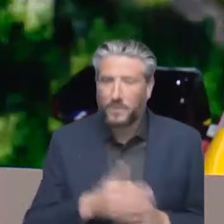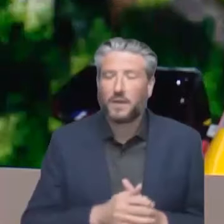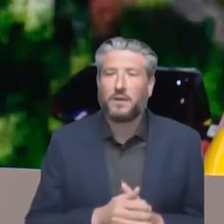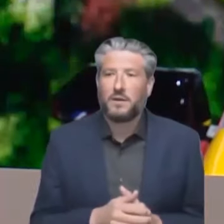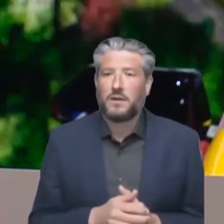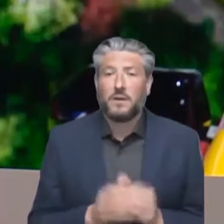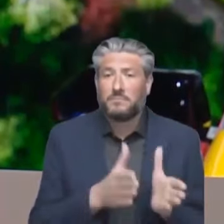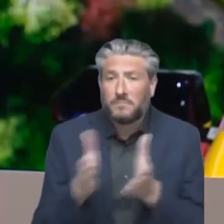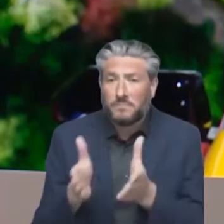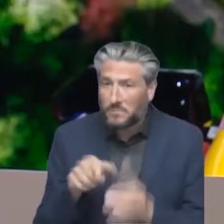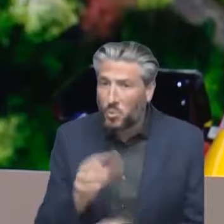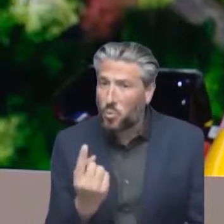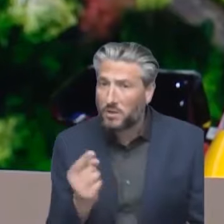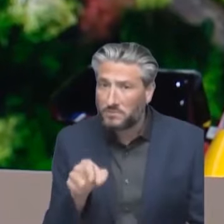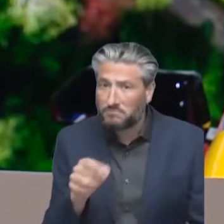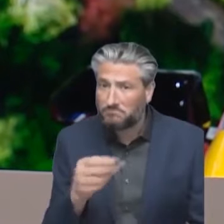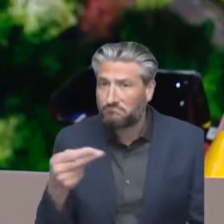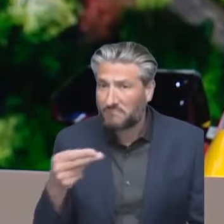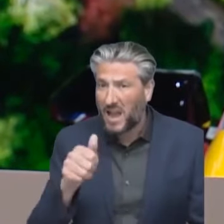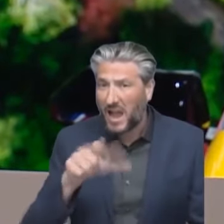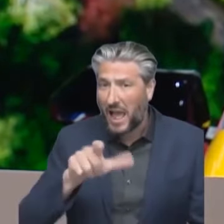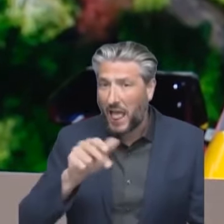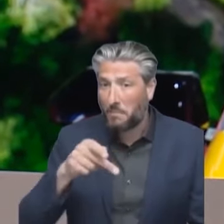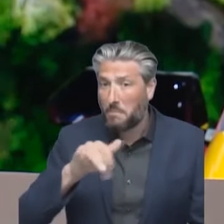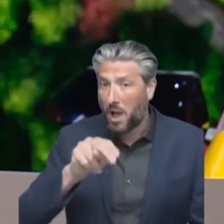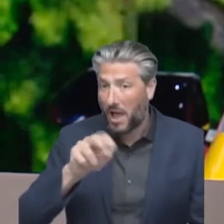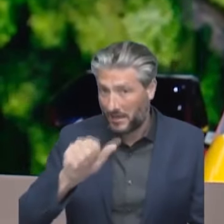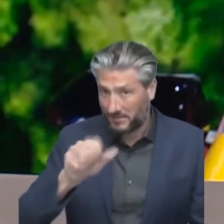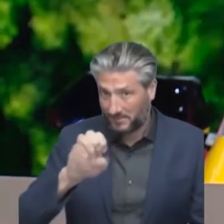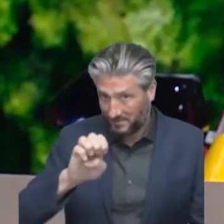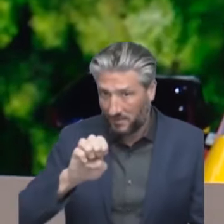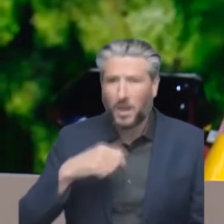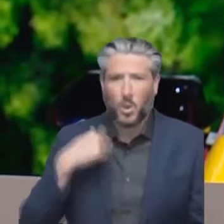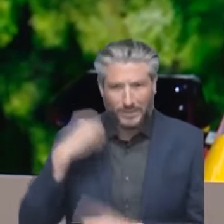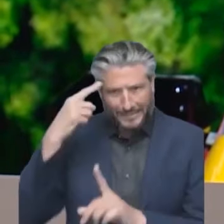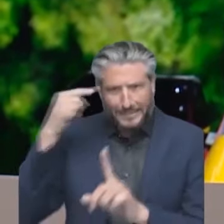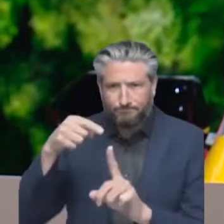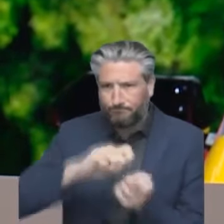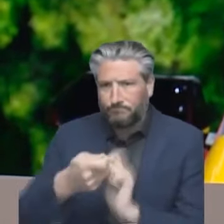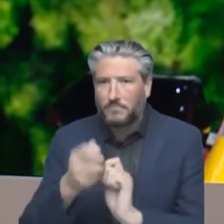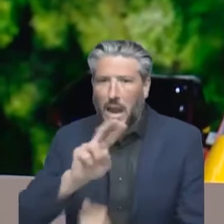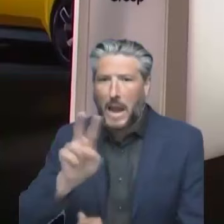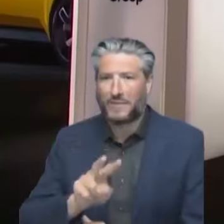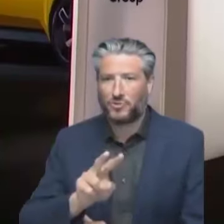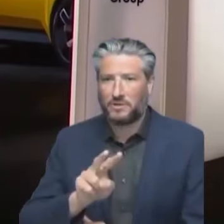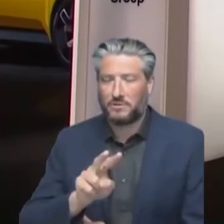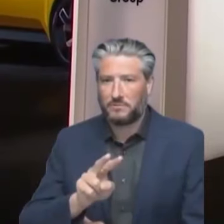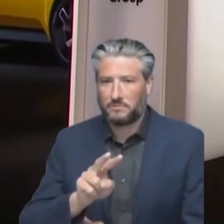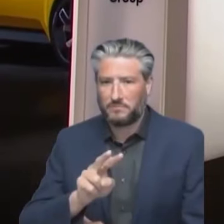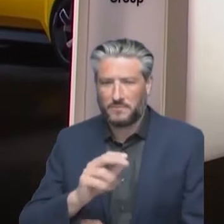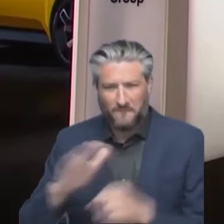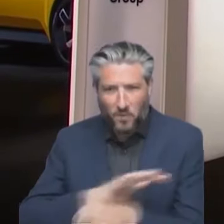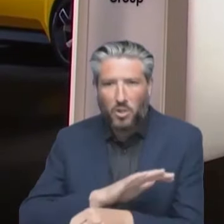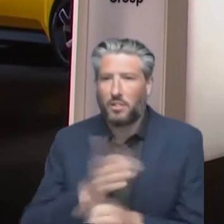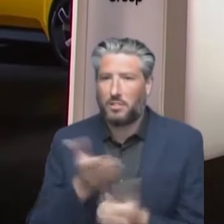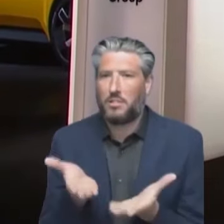electric brand. And Alpine will make it possible for us to experiment with new batteries, with higher technologies and all